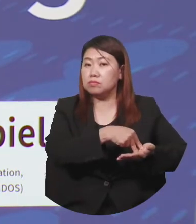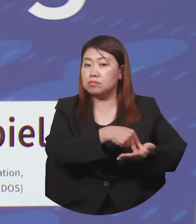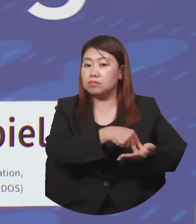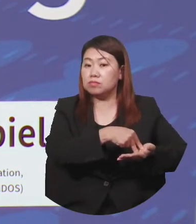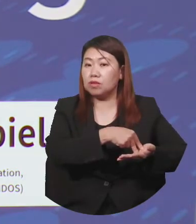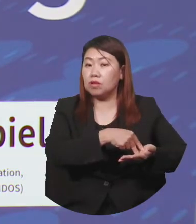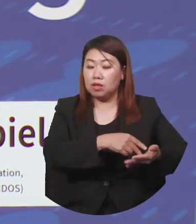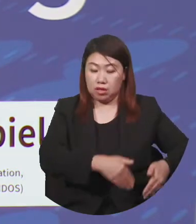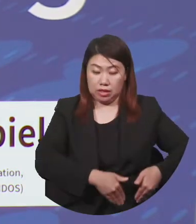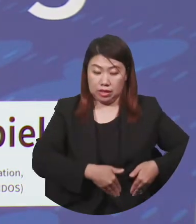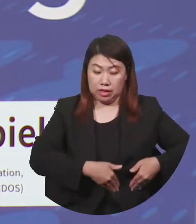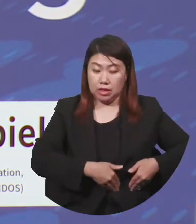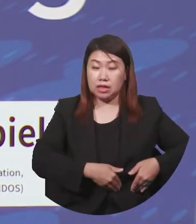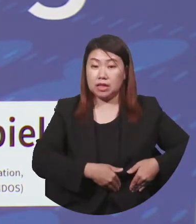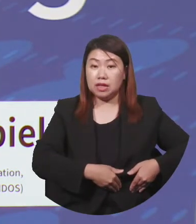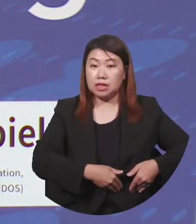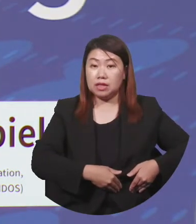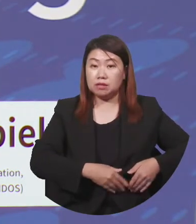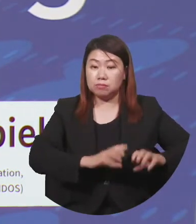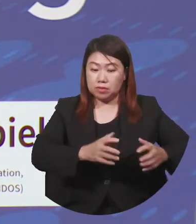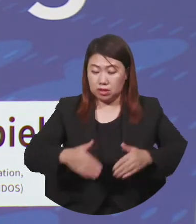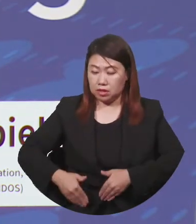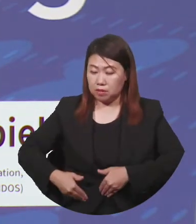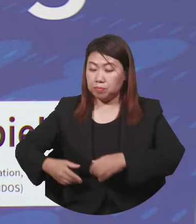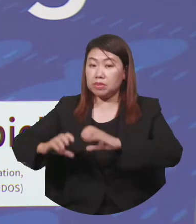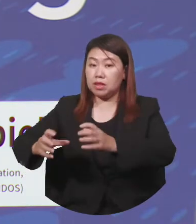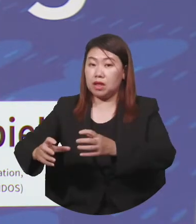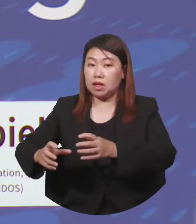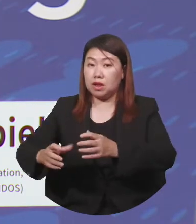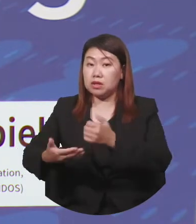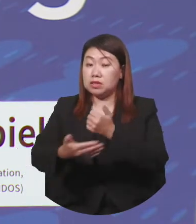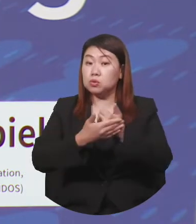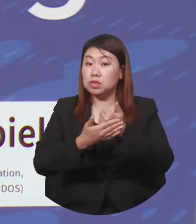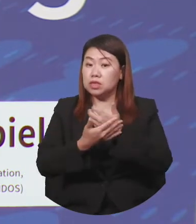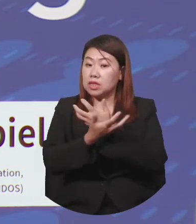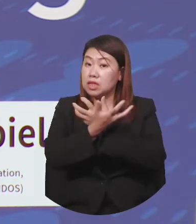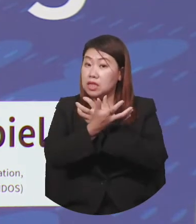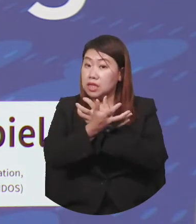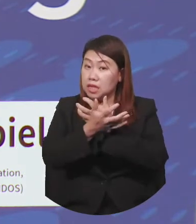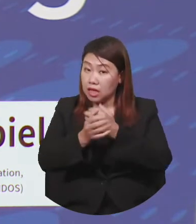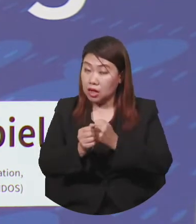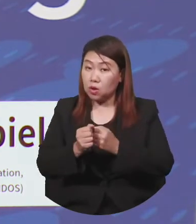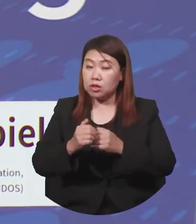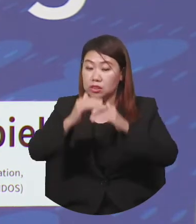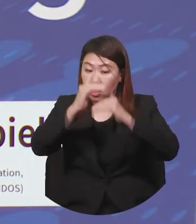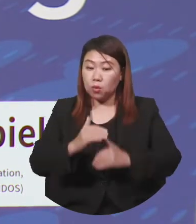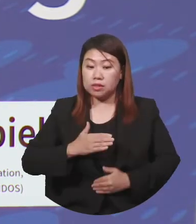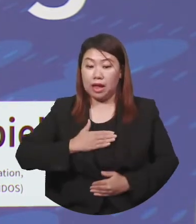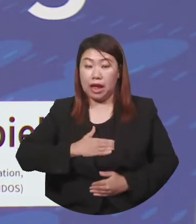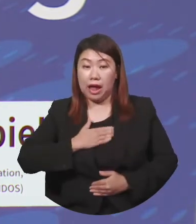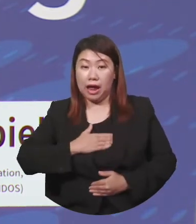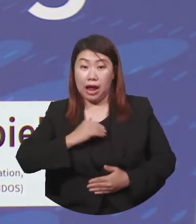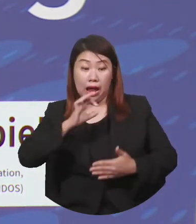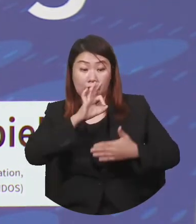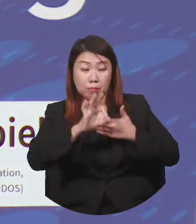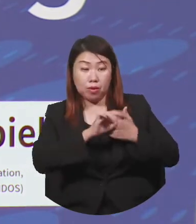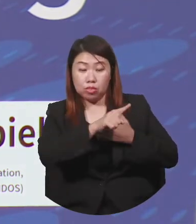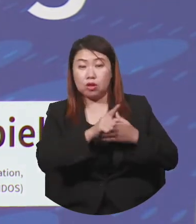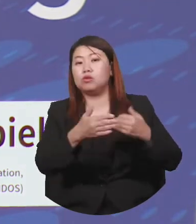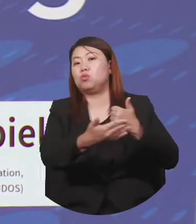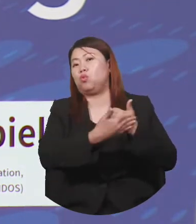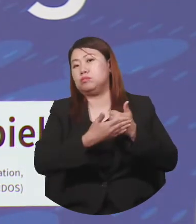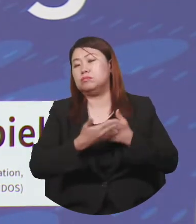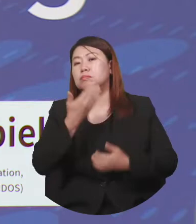already. Some of us were hoping that BAPA plus 40 would bring this kind of clarification. That was not the